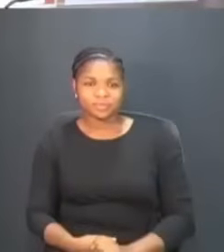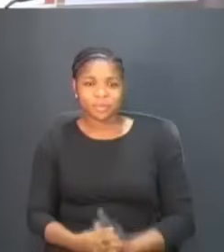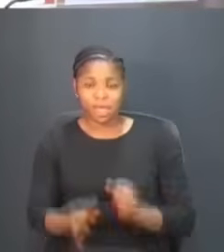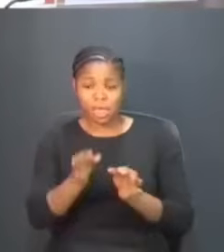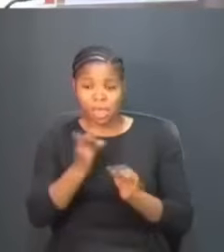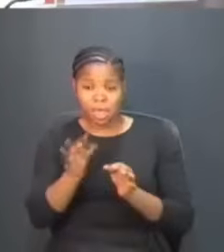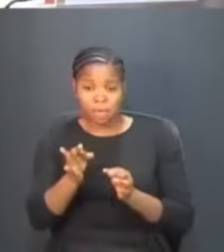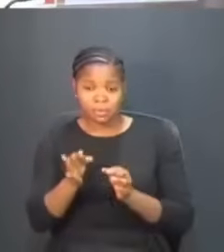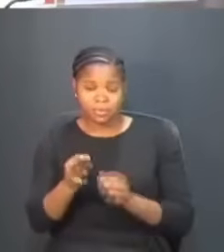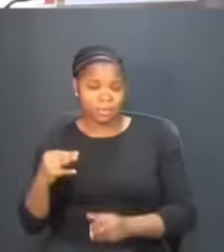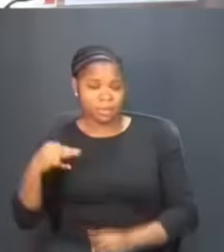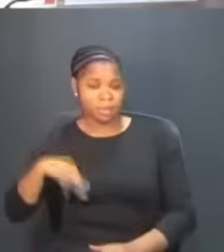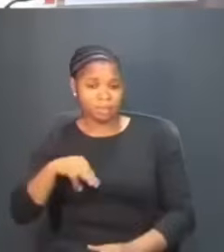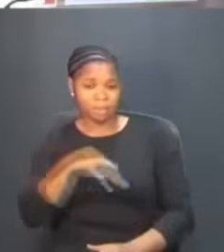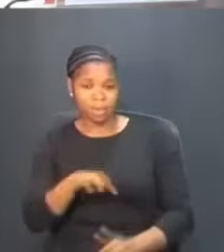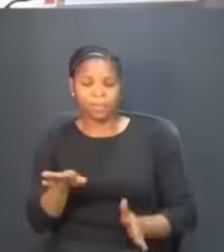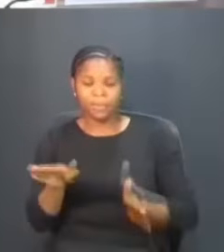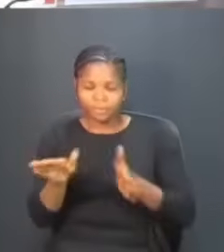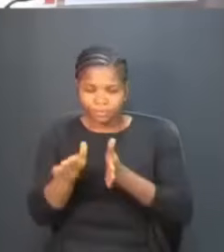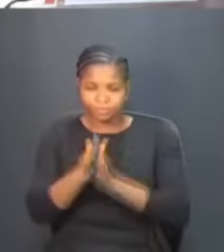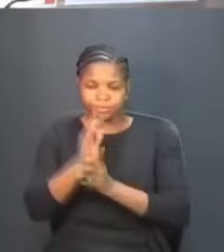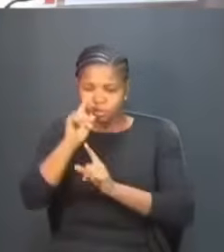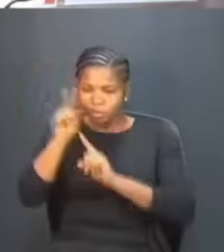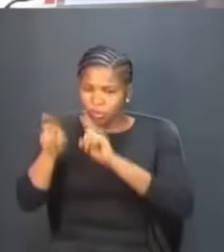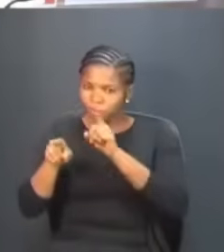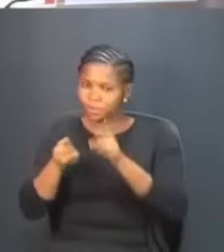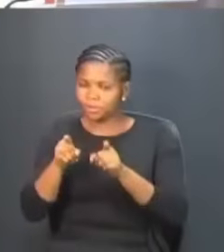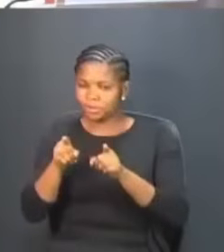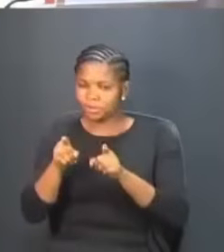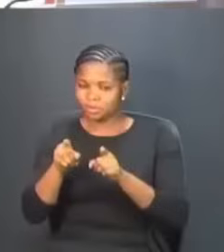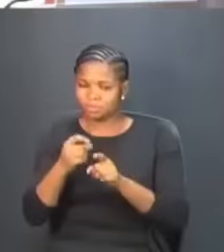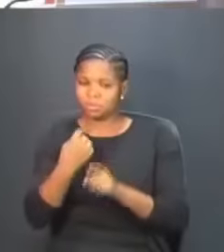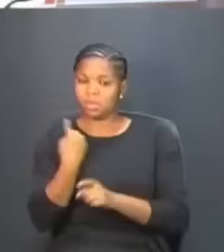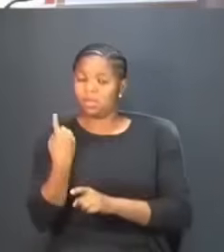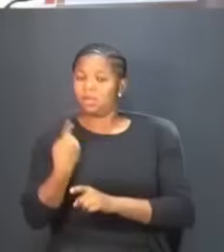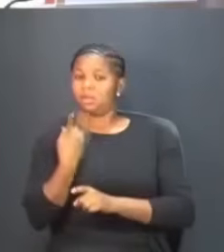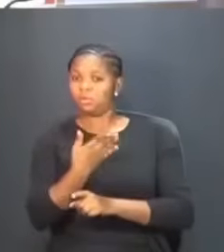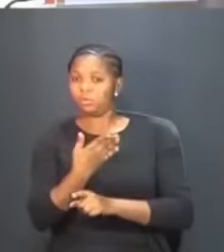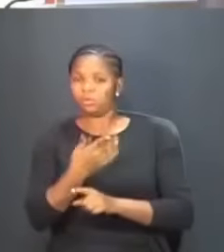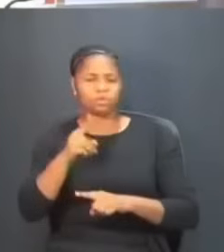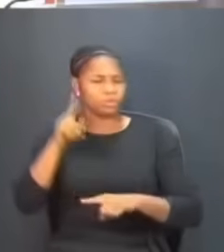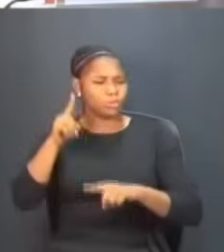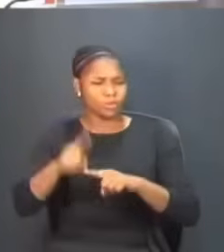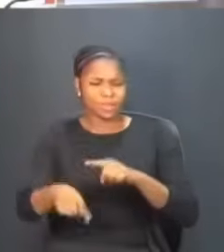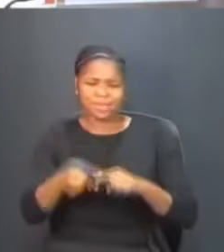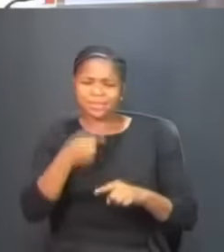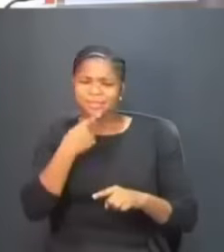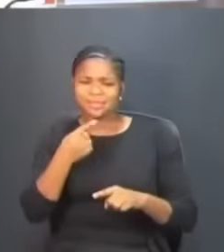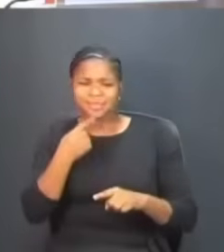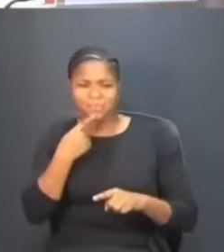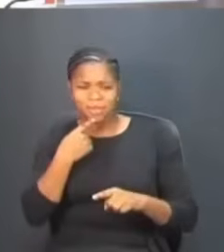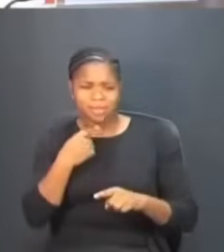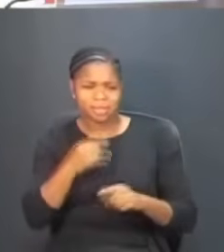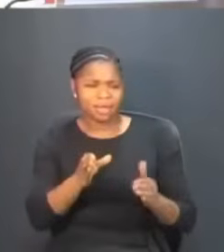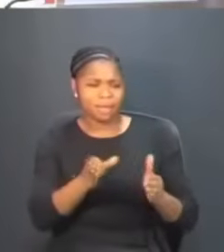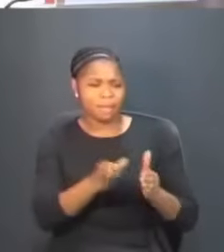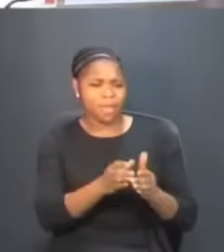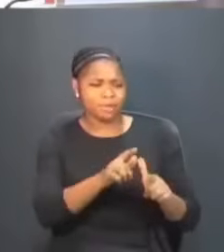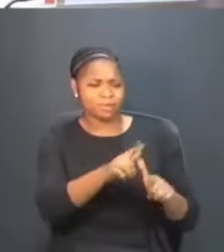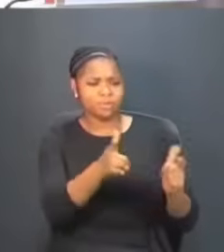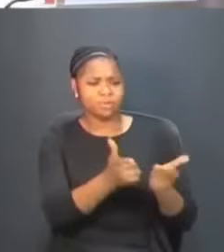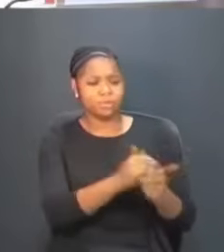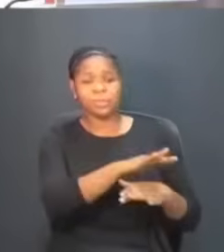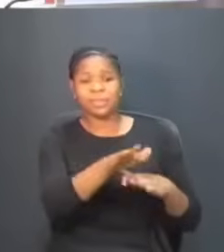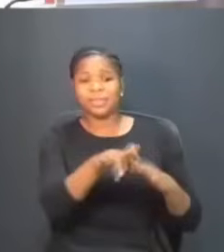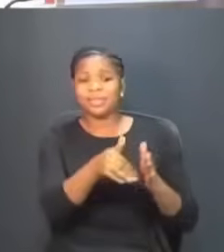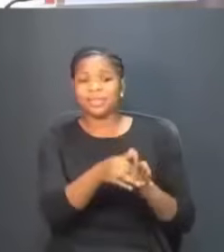member asks a question in his capacity, you don't attribute it to the entire minority, Mr. Speaker. So Honorable Habib, should I give